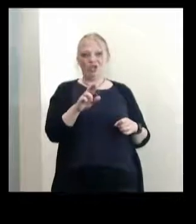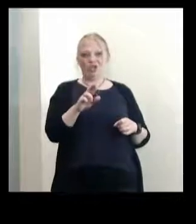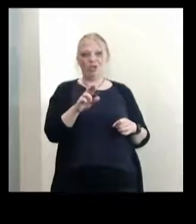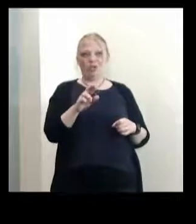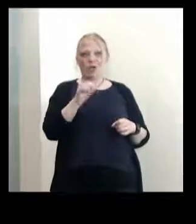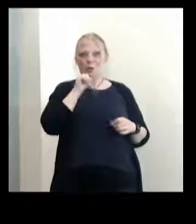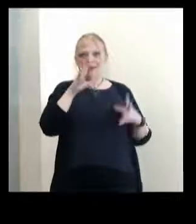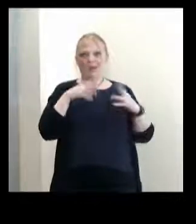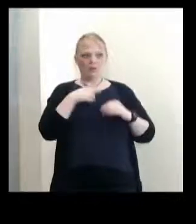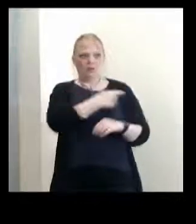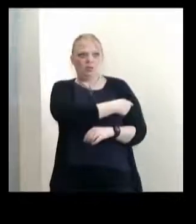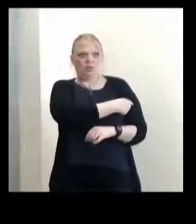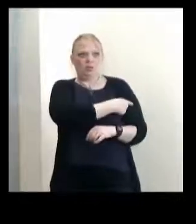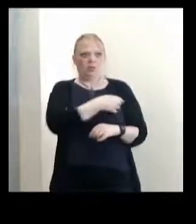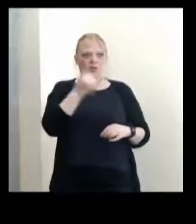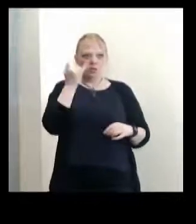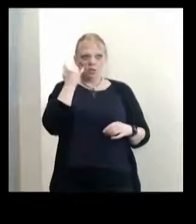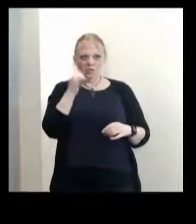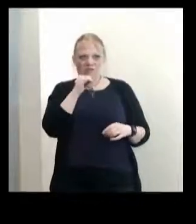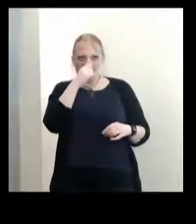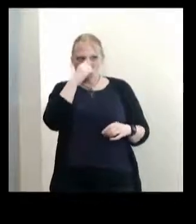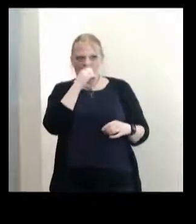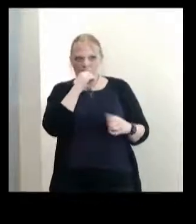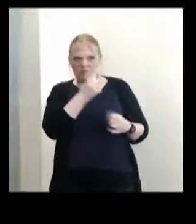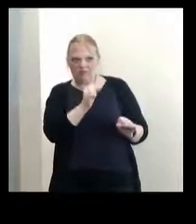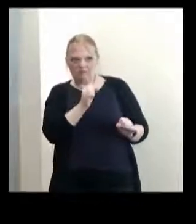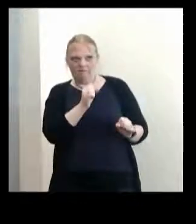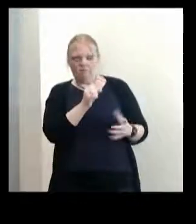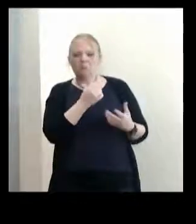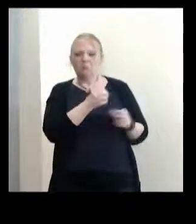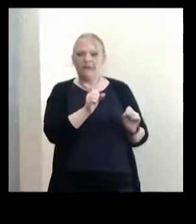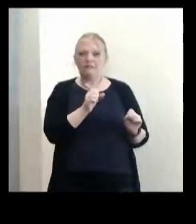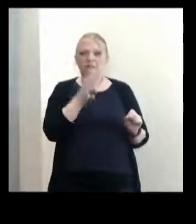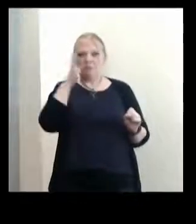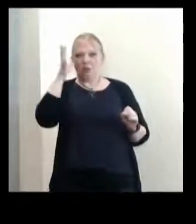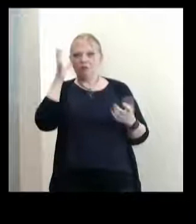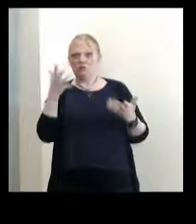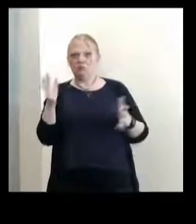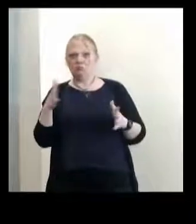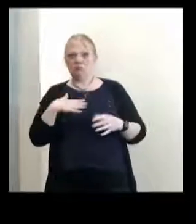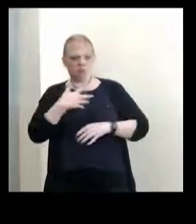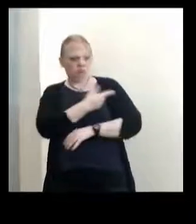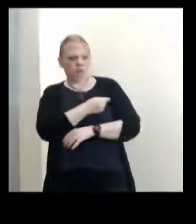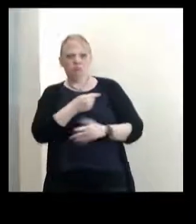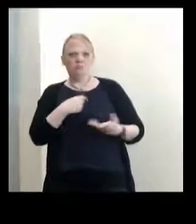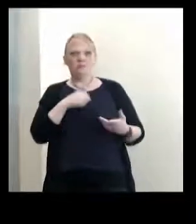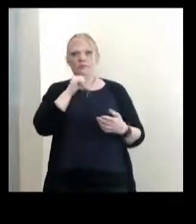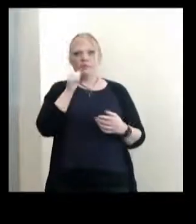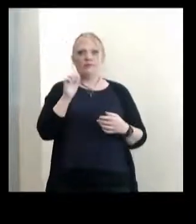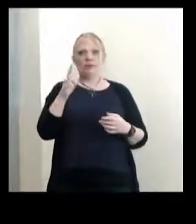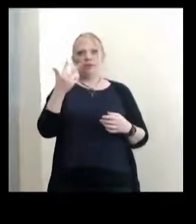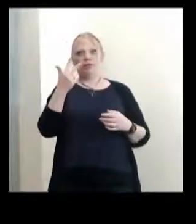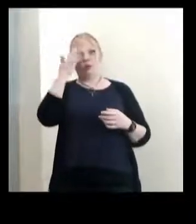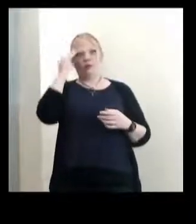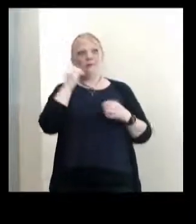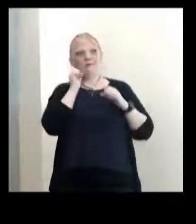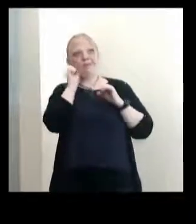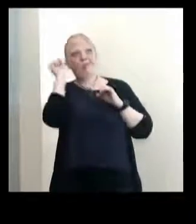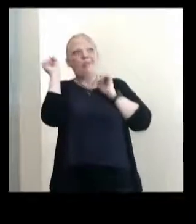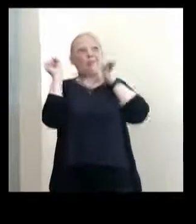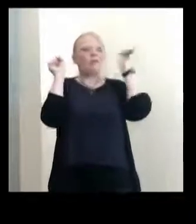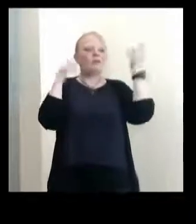was safe, but it's safe. My parents got it, they think it's safe, it's safe. They haven't grown a third head. My family, other friends of